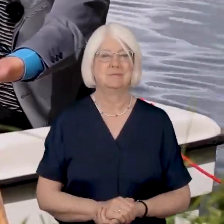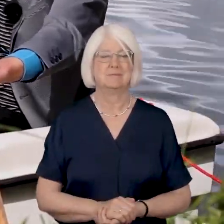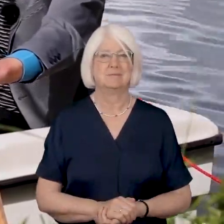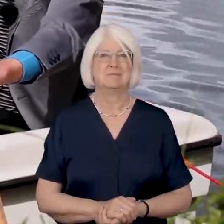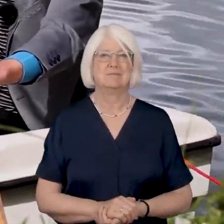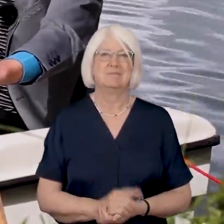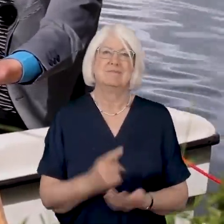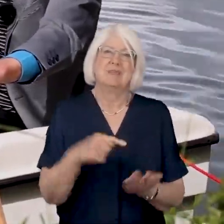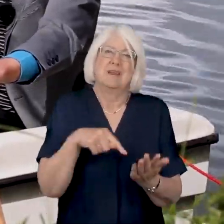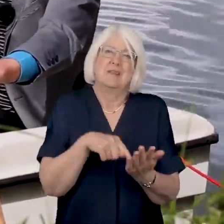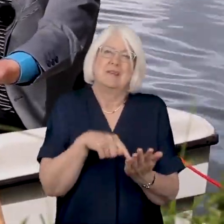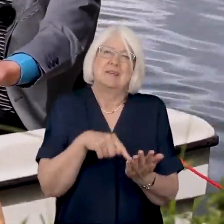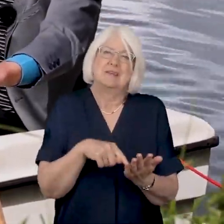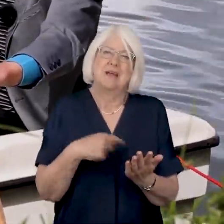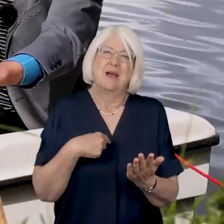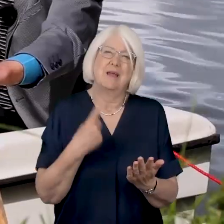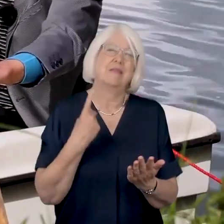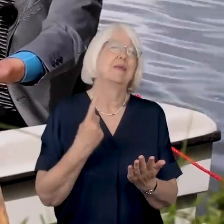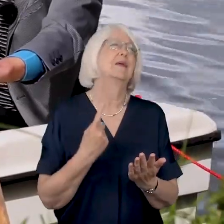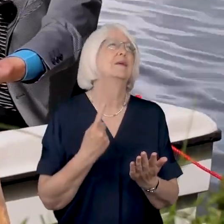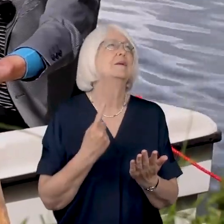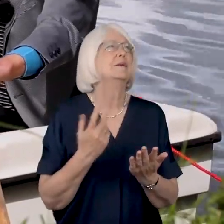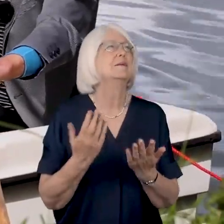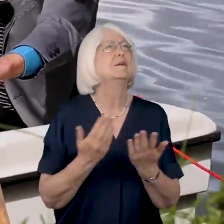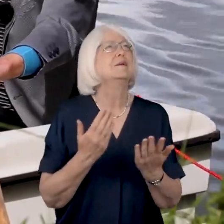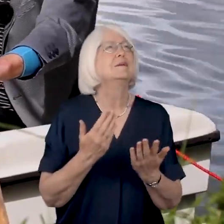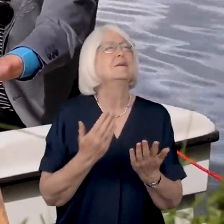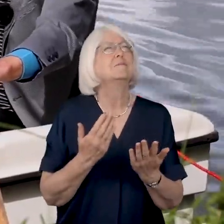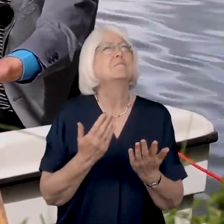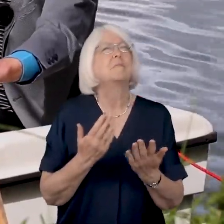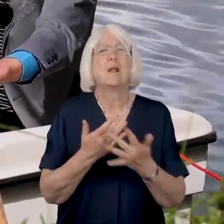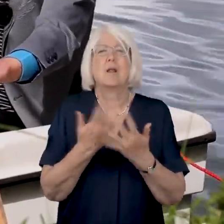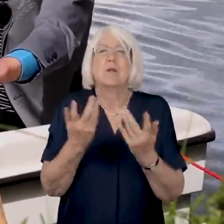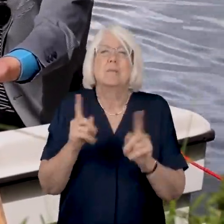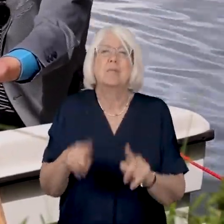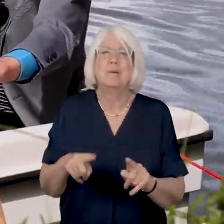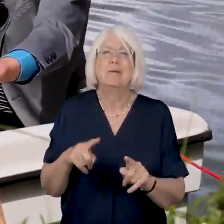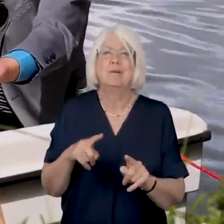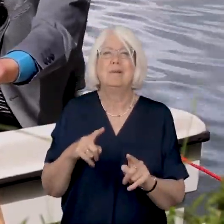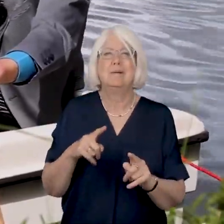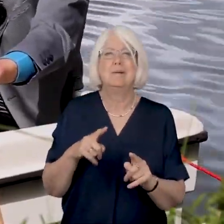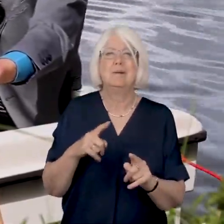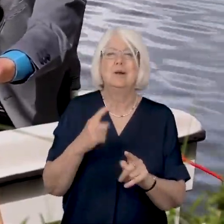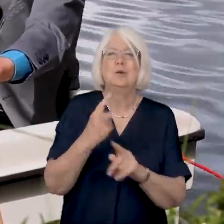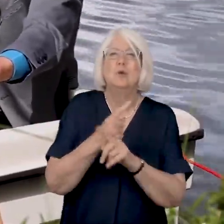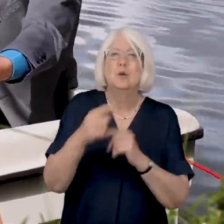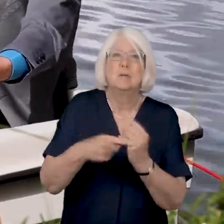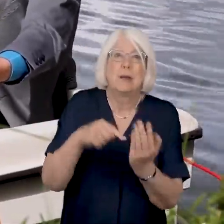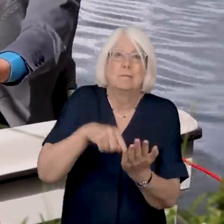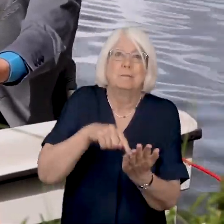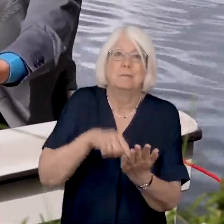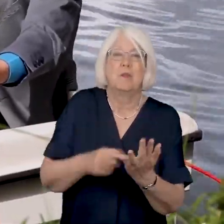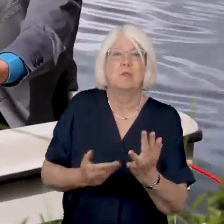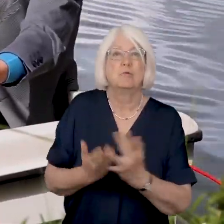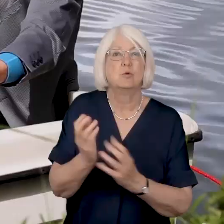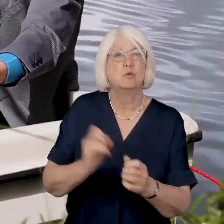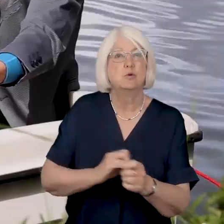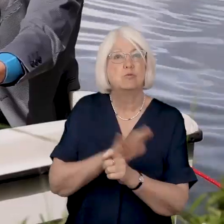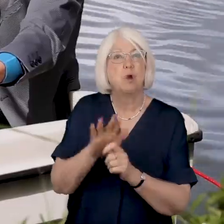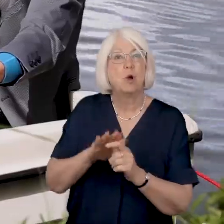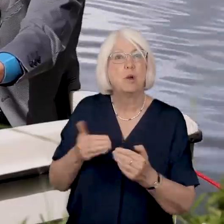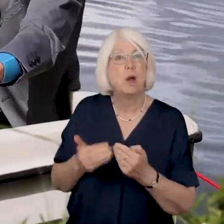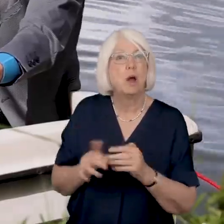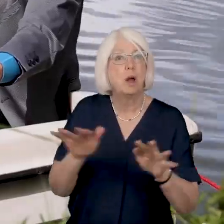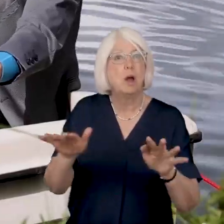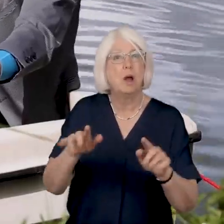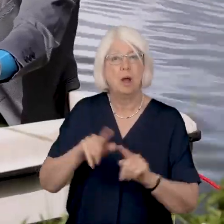mean, this passage, Cathy, I think has been, I've heard it talked about a lot actually through coronavirus because of the storm, and it feels